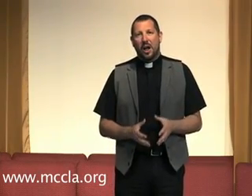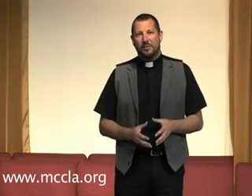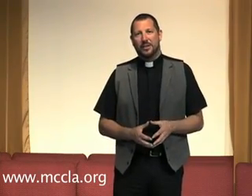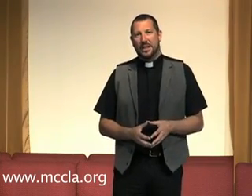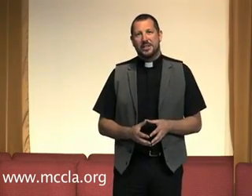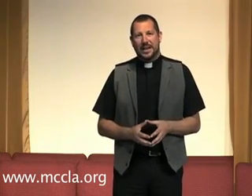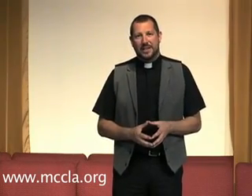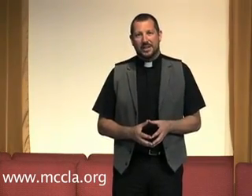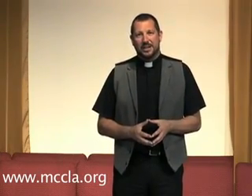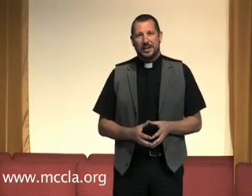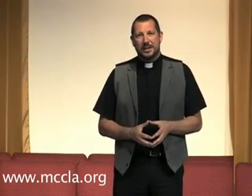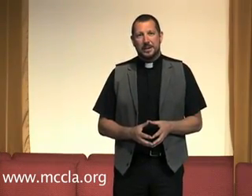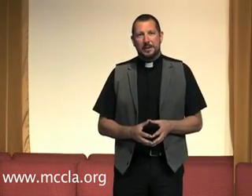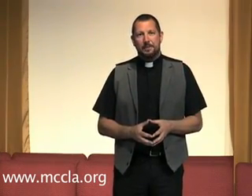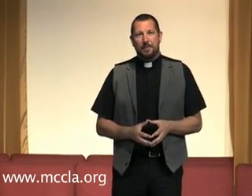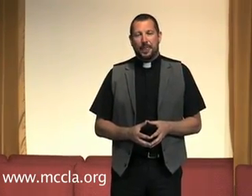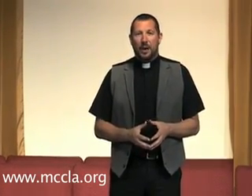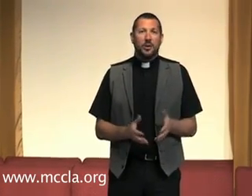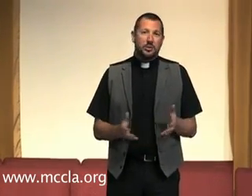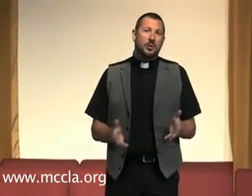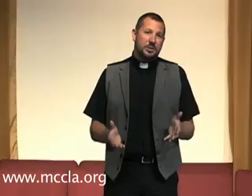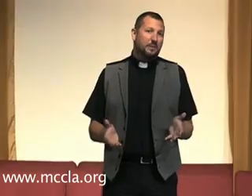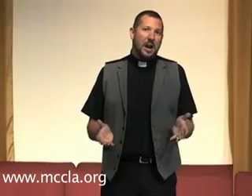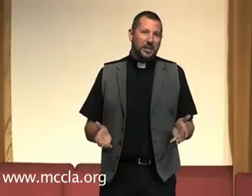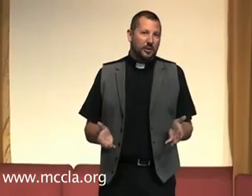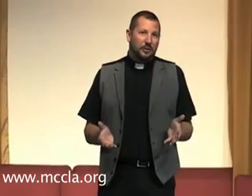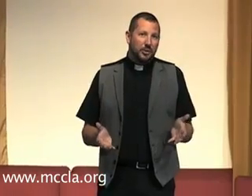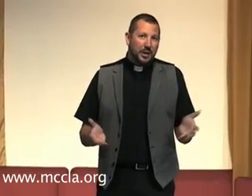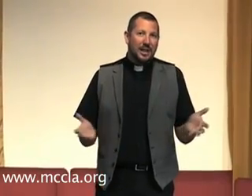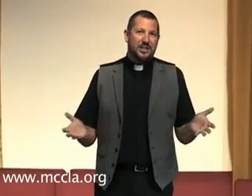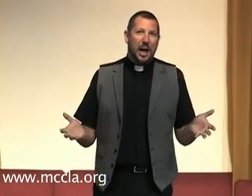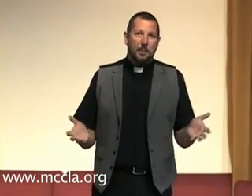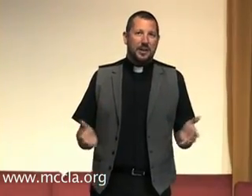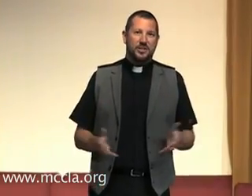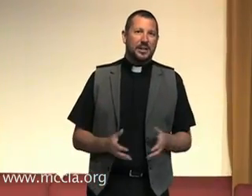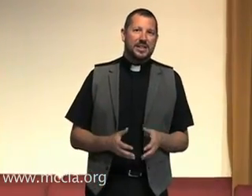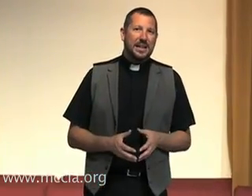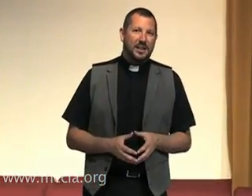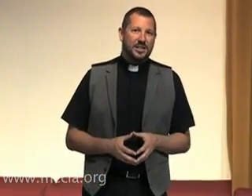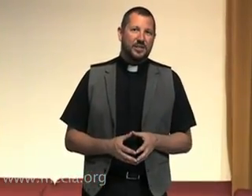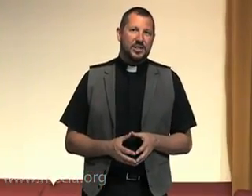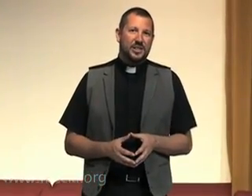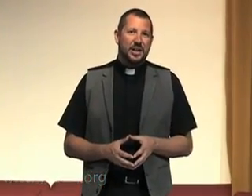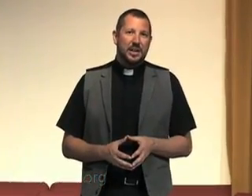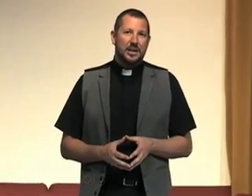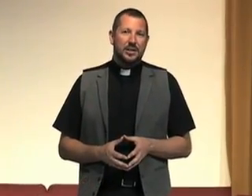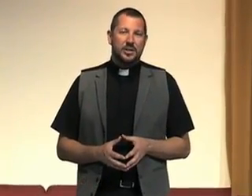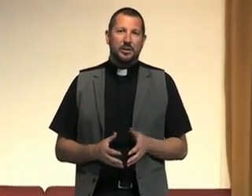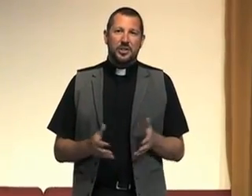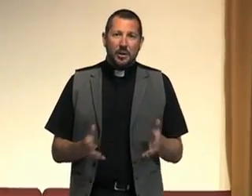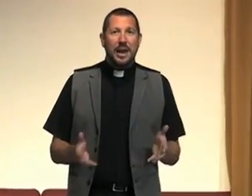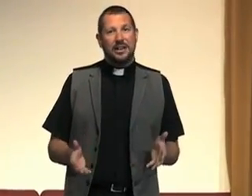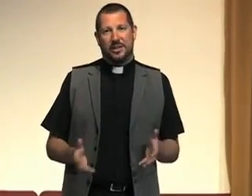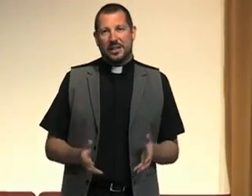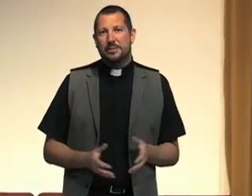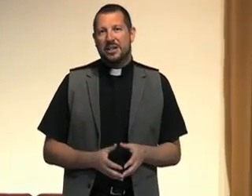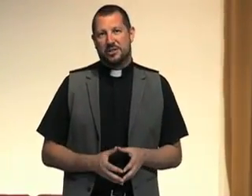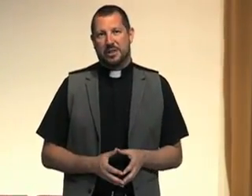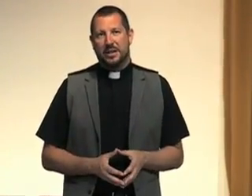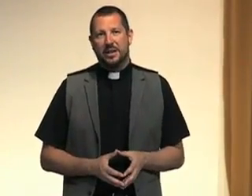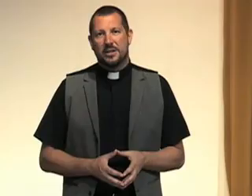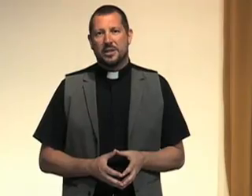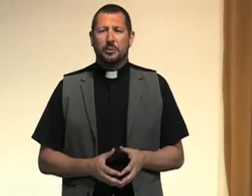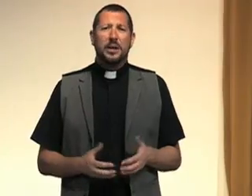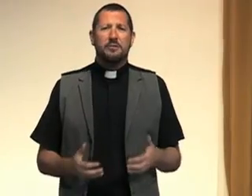here live on the internet I want to also invite you if you would like to help us to extend our services to donate to this